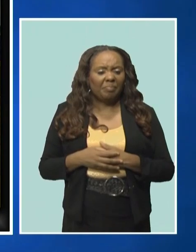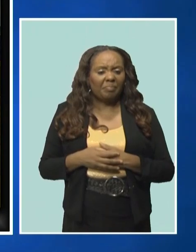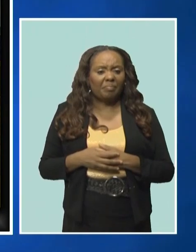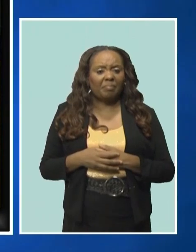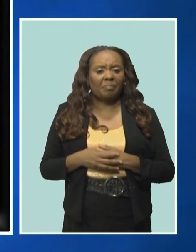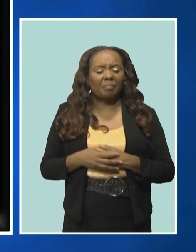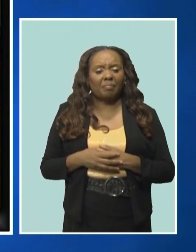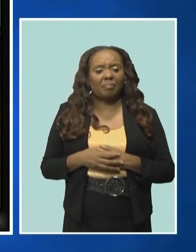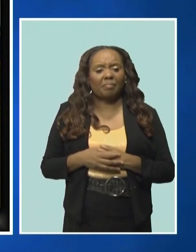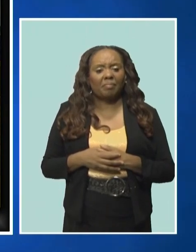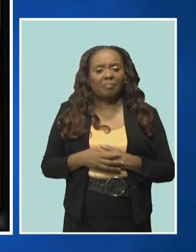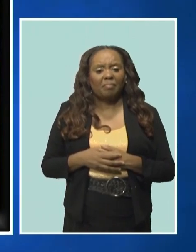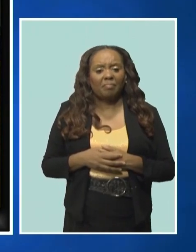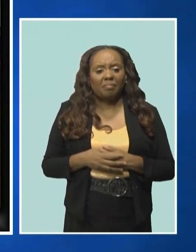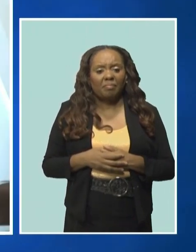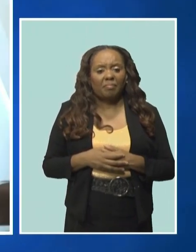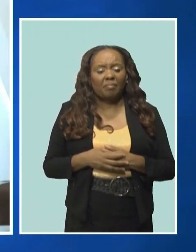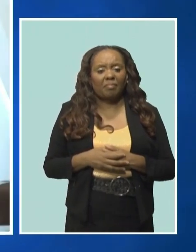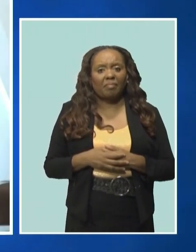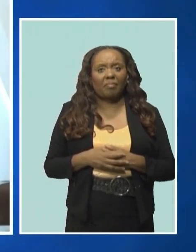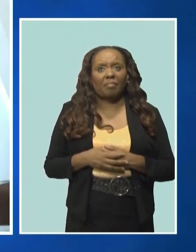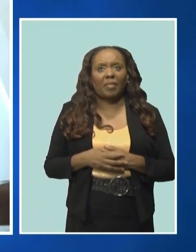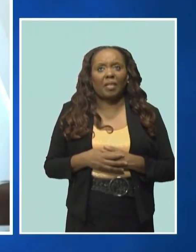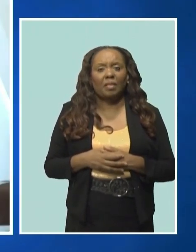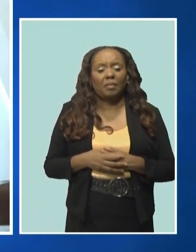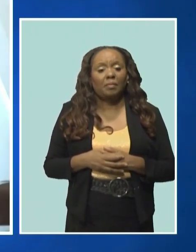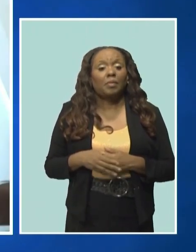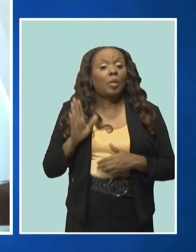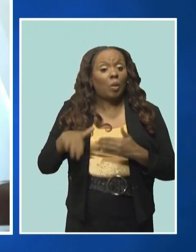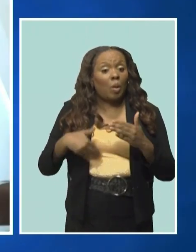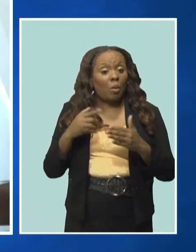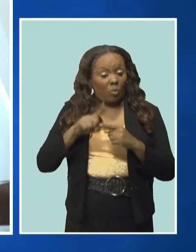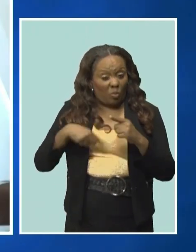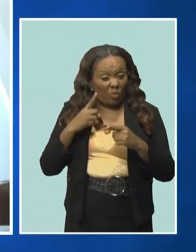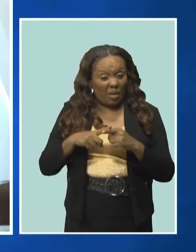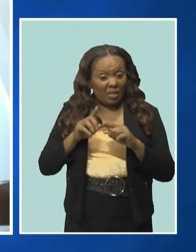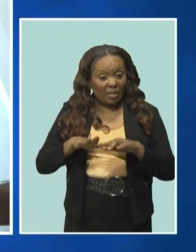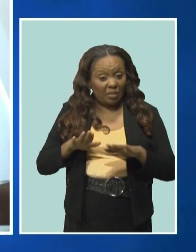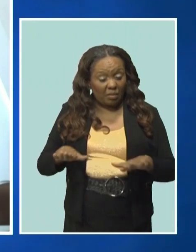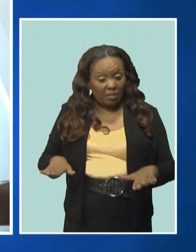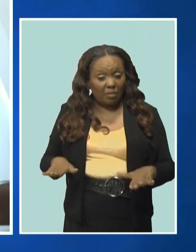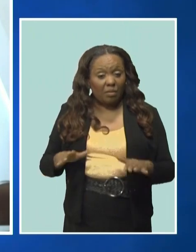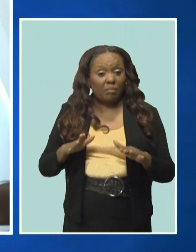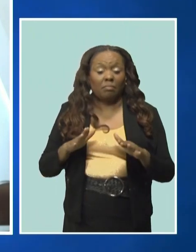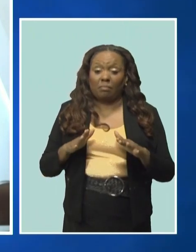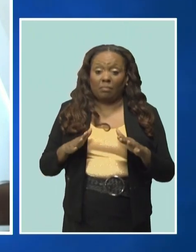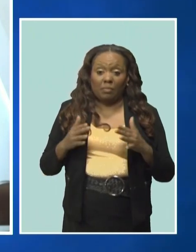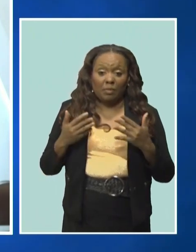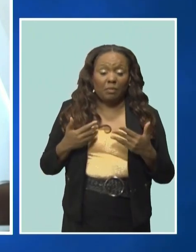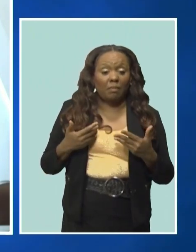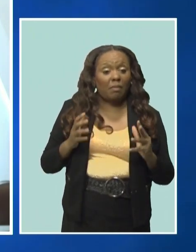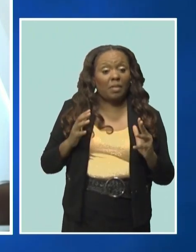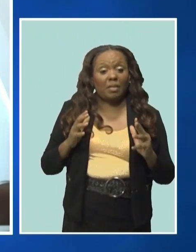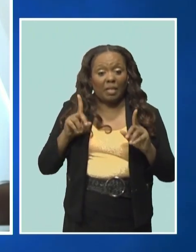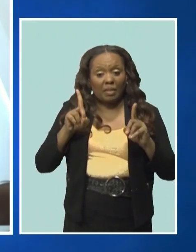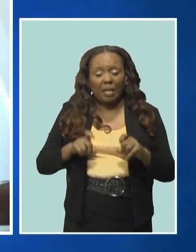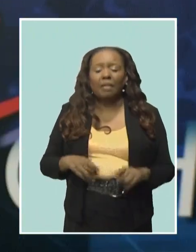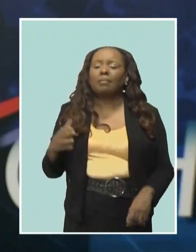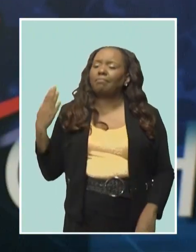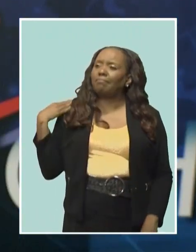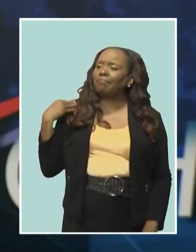And these children need to pat themselves on the back, and they need to say phase 2.